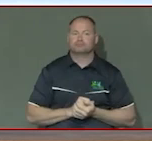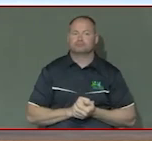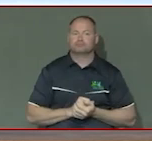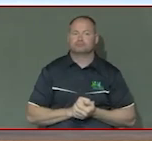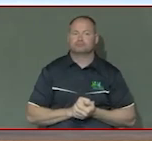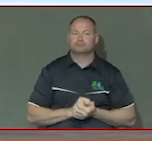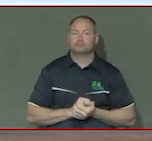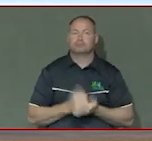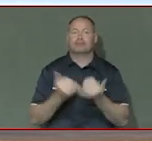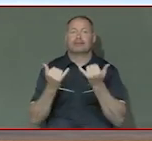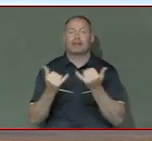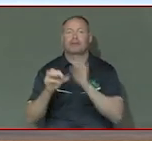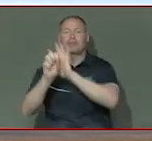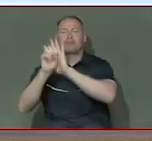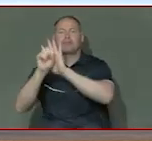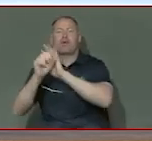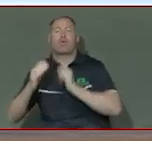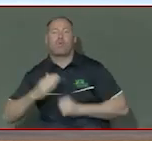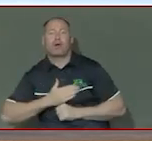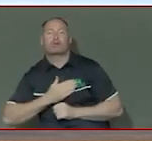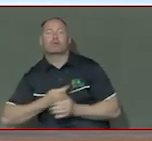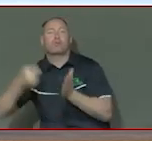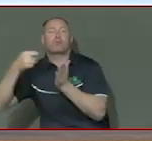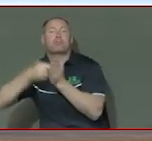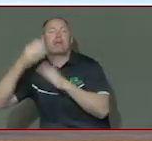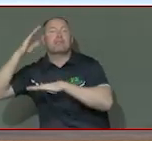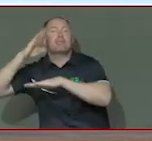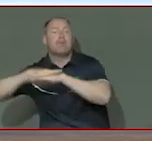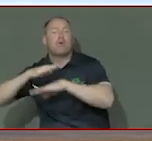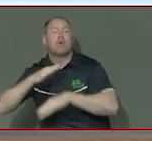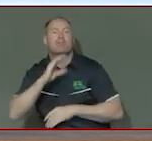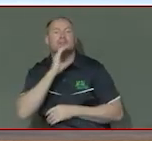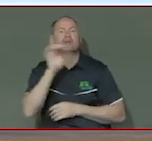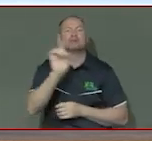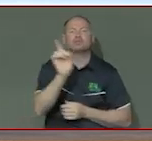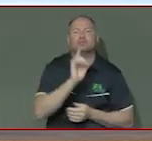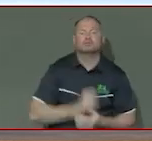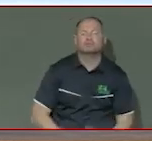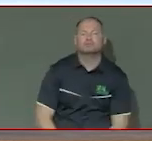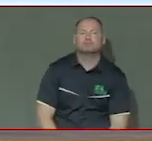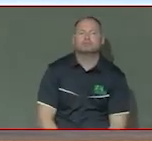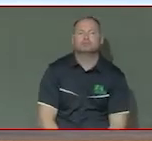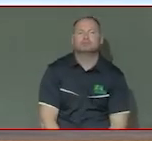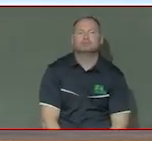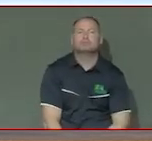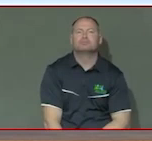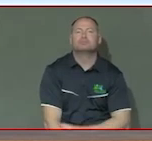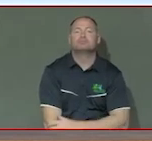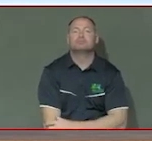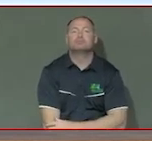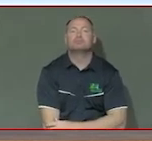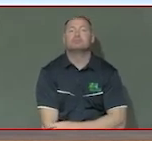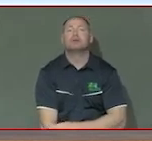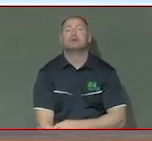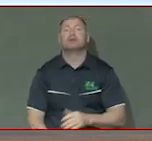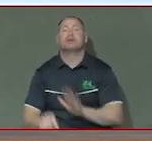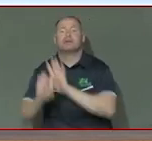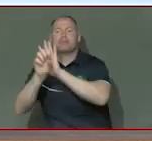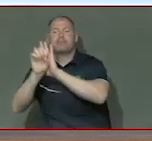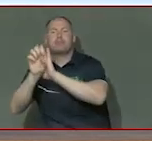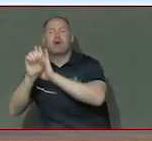Now the market price is 450 cents. What does that tell you? There's a demand for the